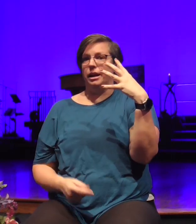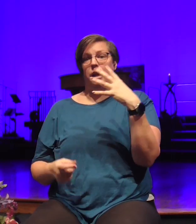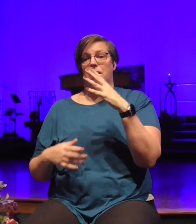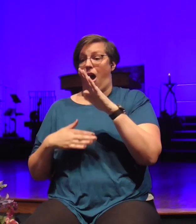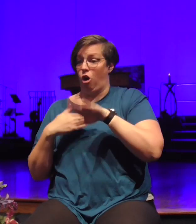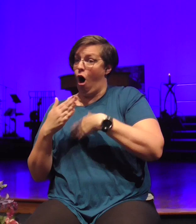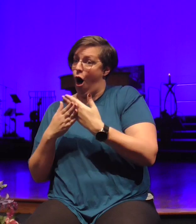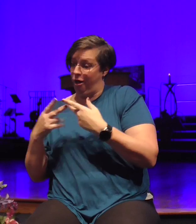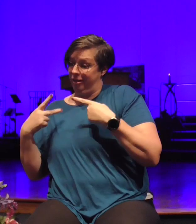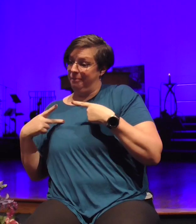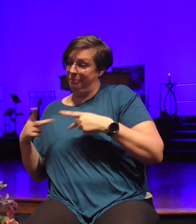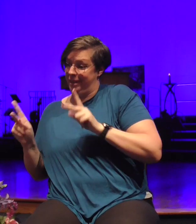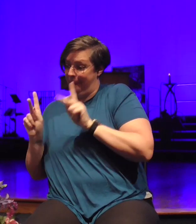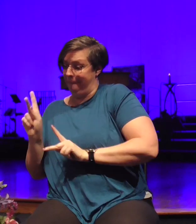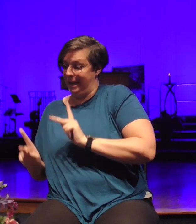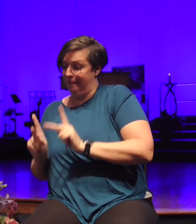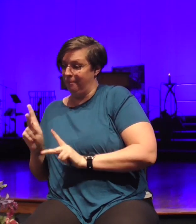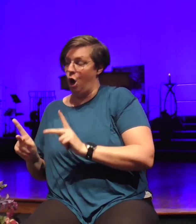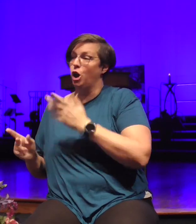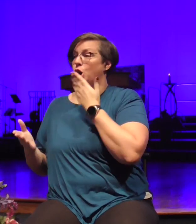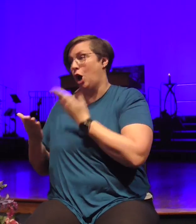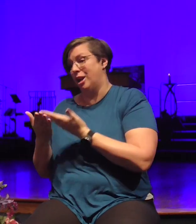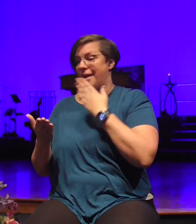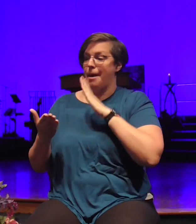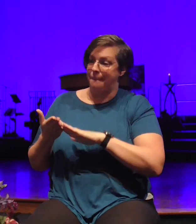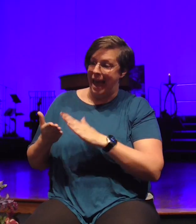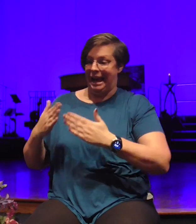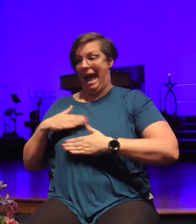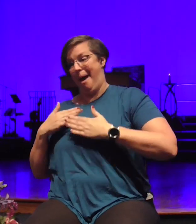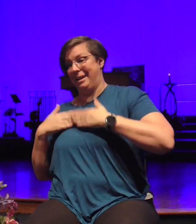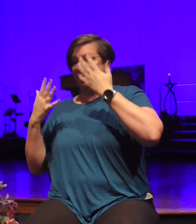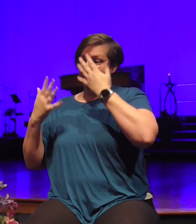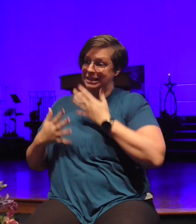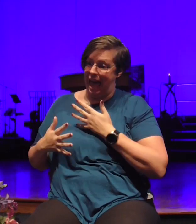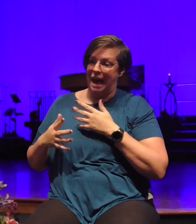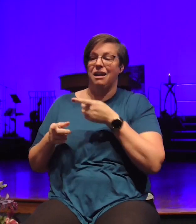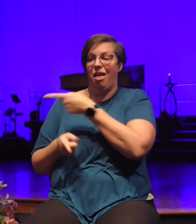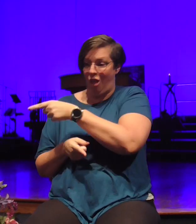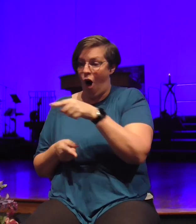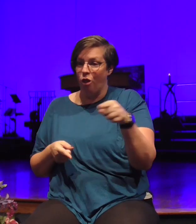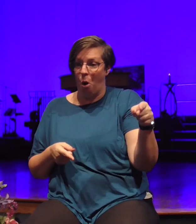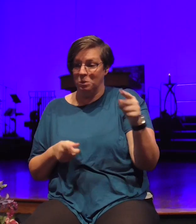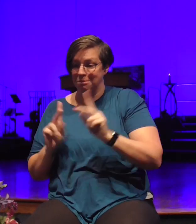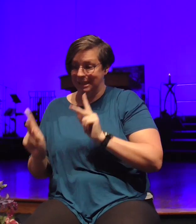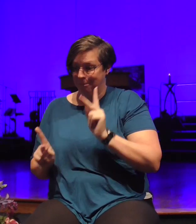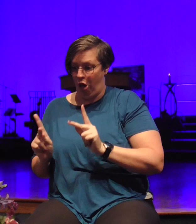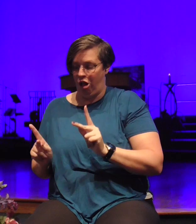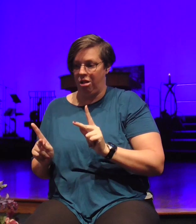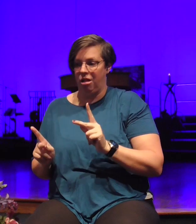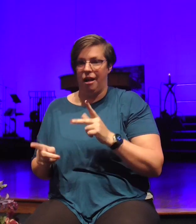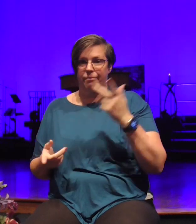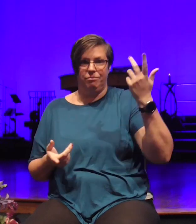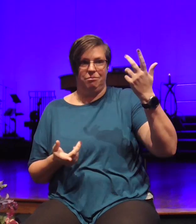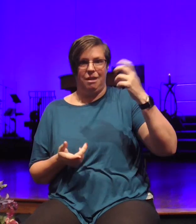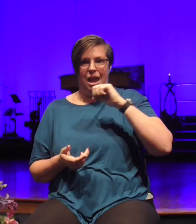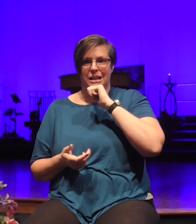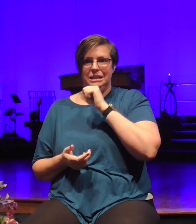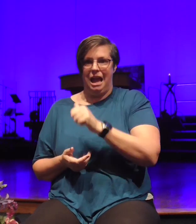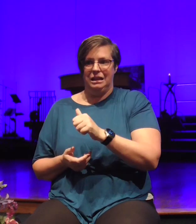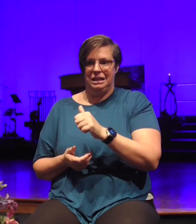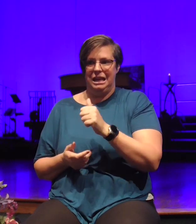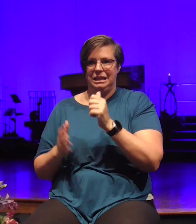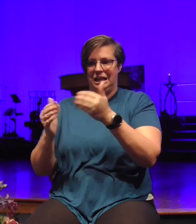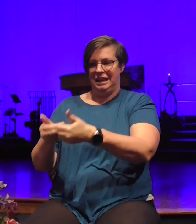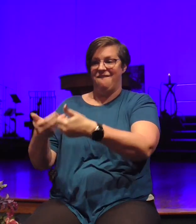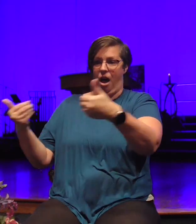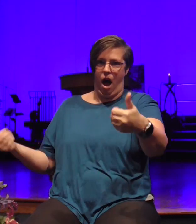the happy ones, the sad ones, the ones with integrity, the ones without integrity. The sun is no respecter of persons in that regard, shining